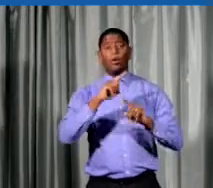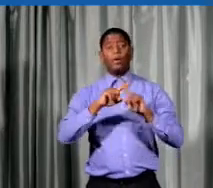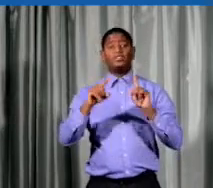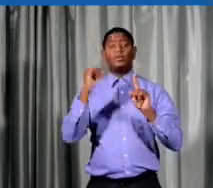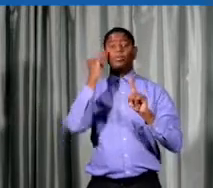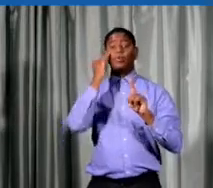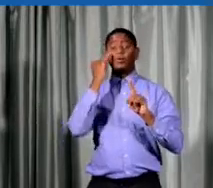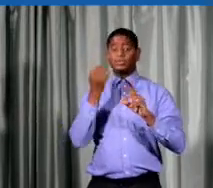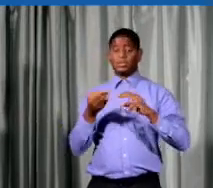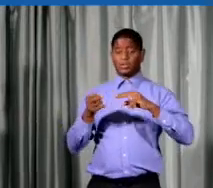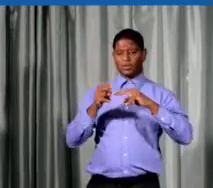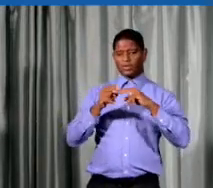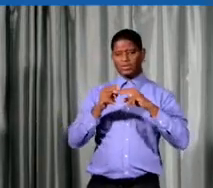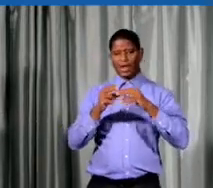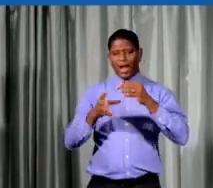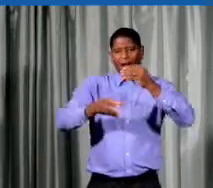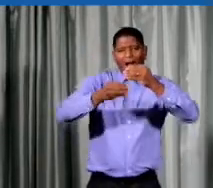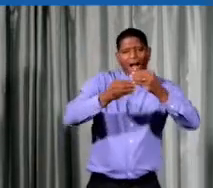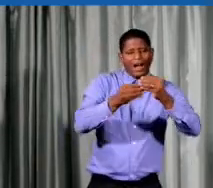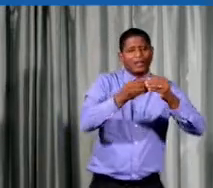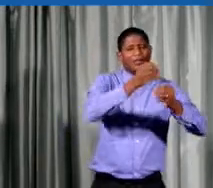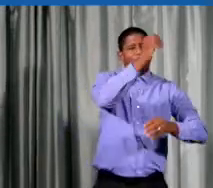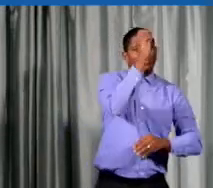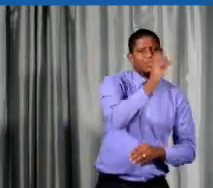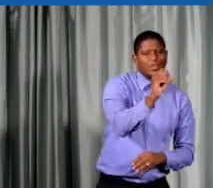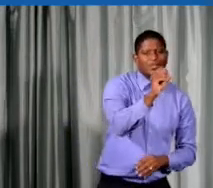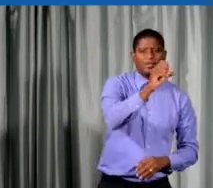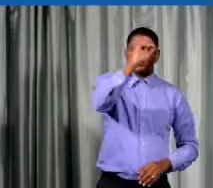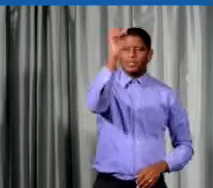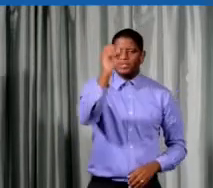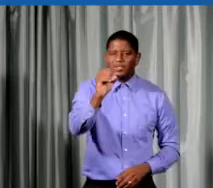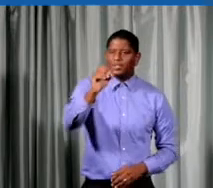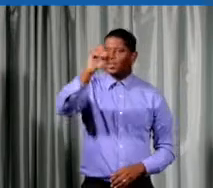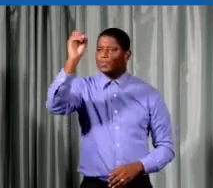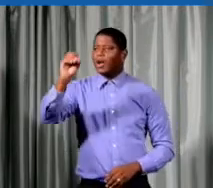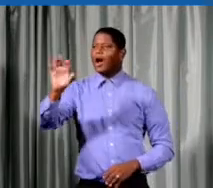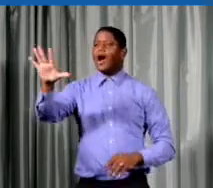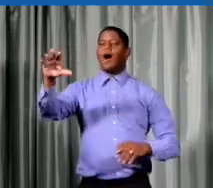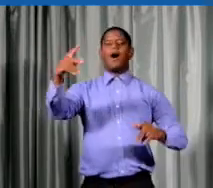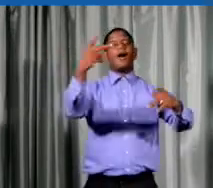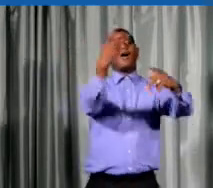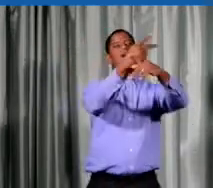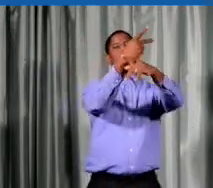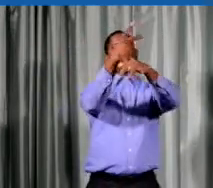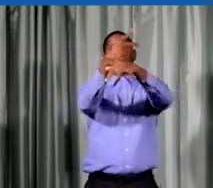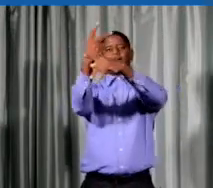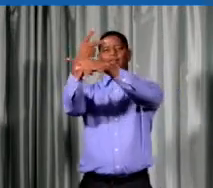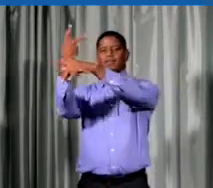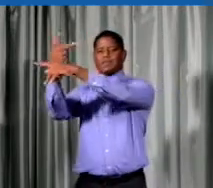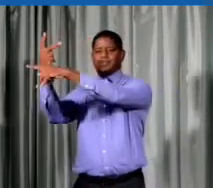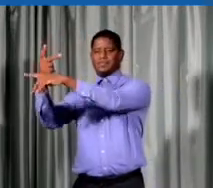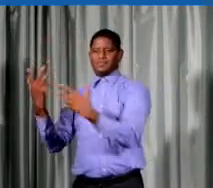But once I add some percentages, a lot more information is coming. Like, I'm sure you